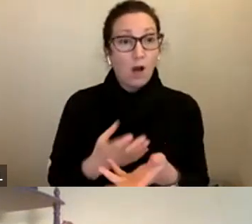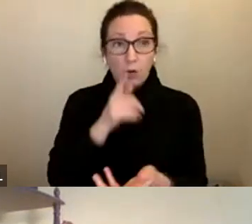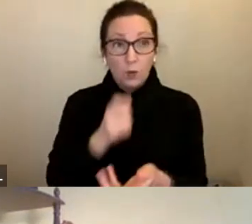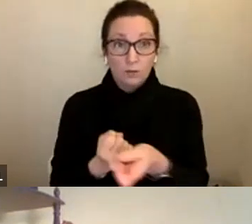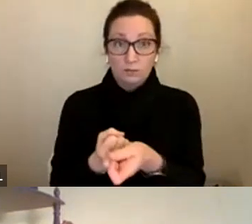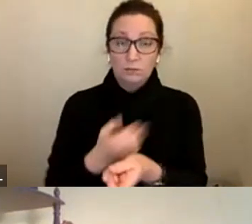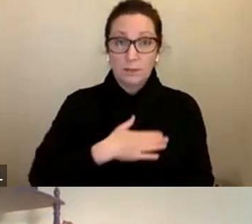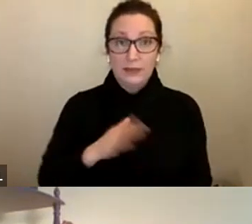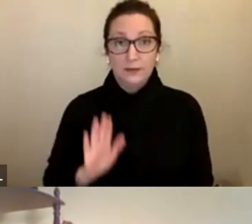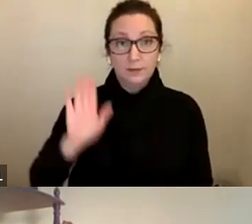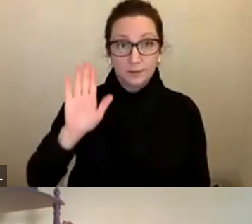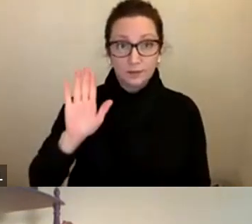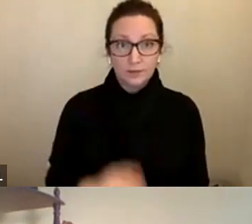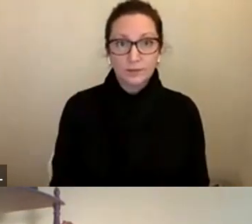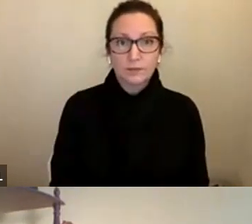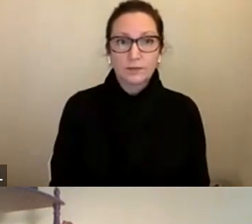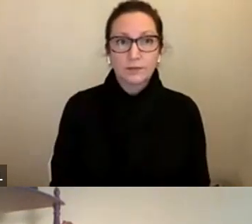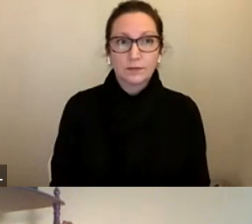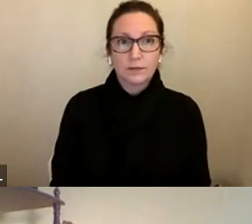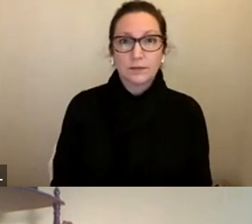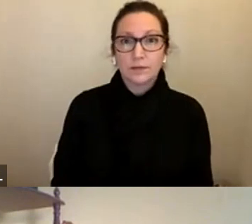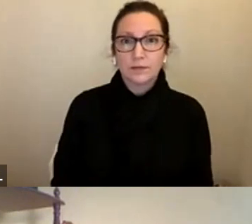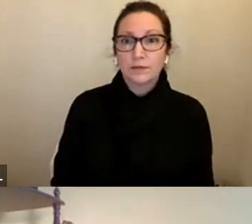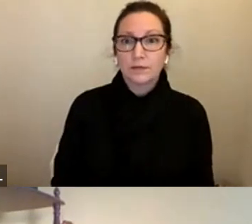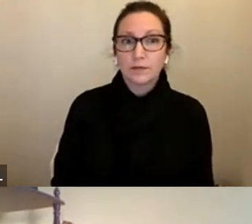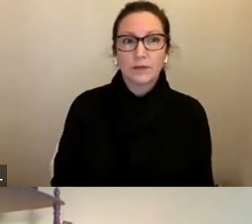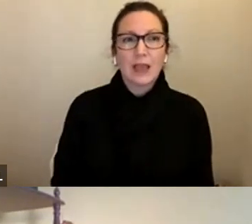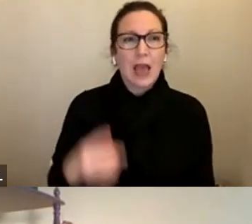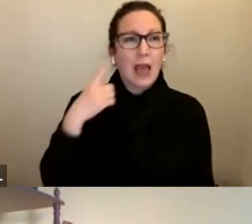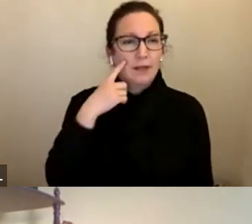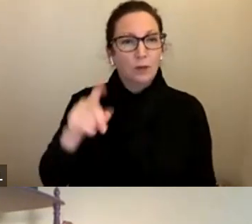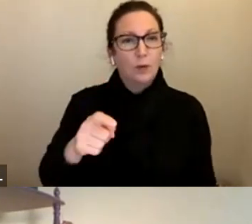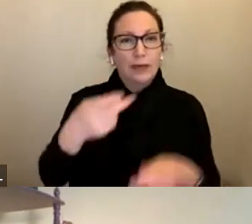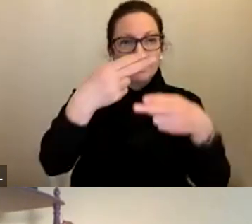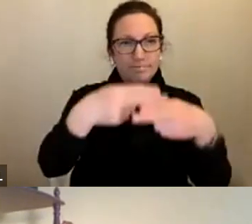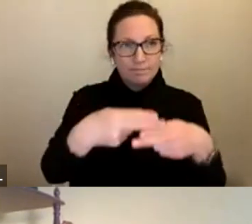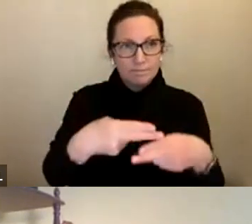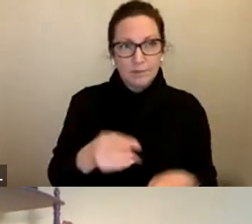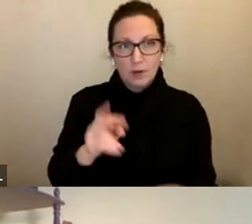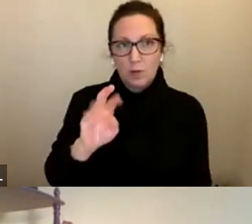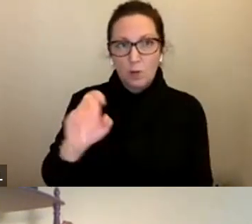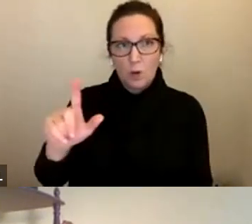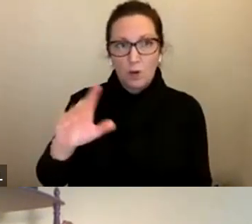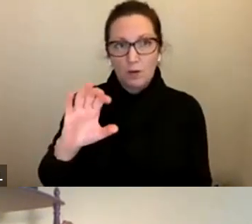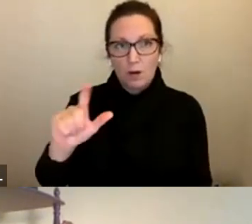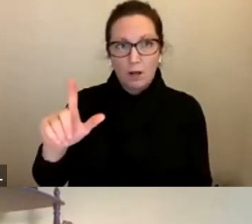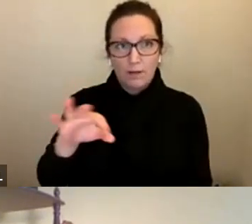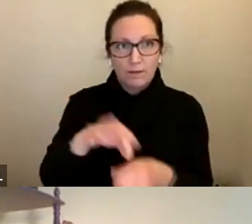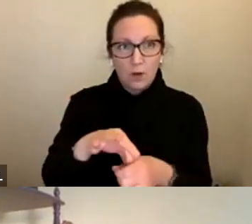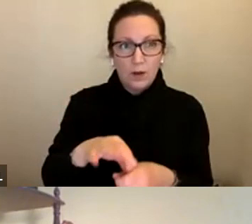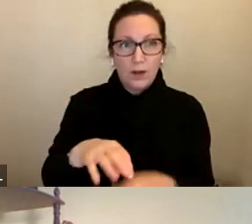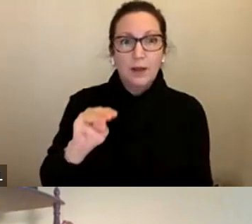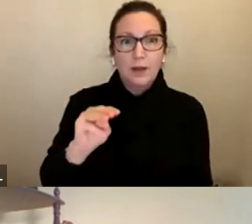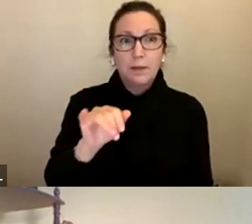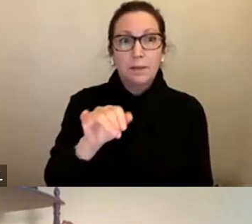hand. I believe, Mr. Condon-Passos, we may need a roll call vote. Oh, thank you. No problem. Ms. Parvik, will